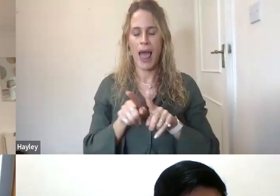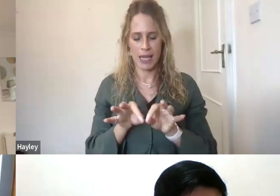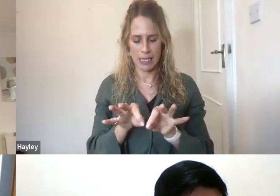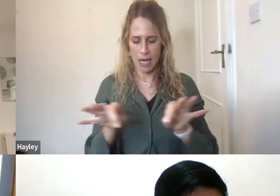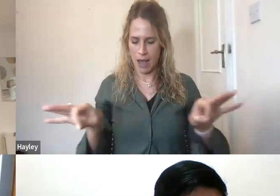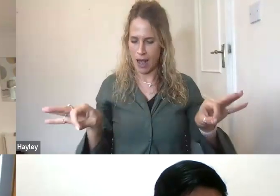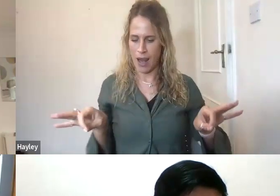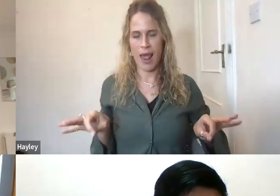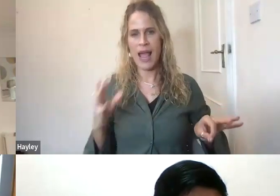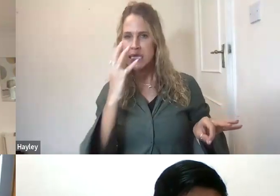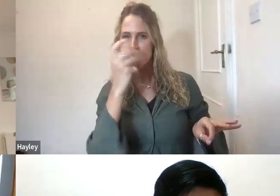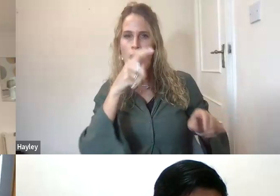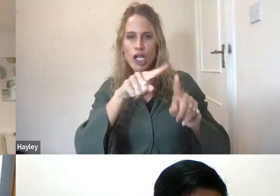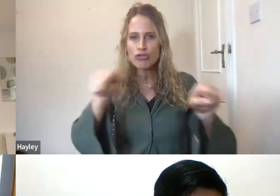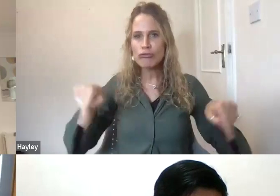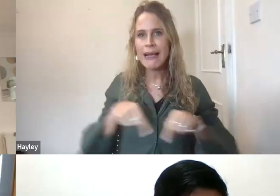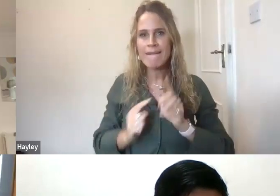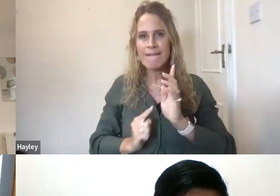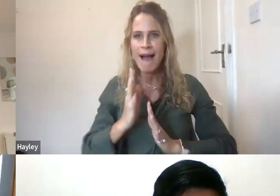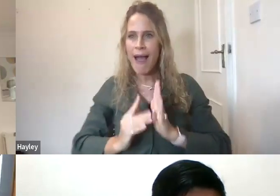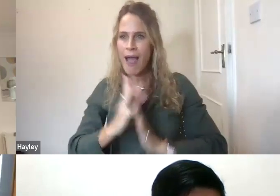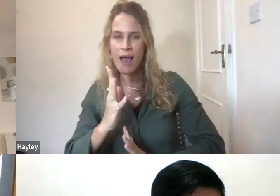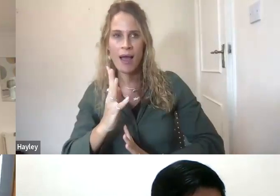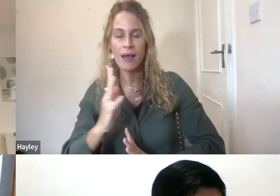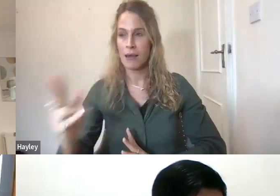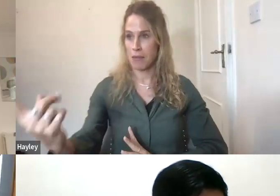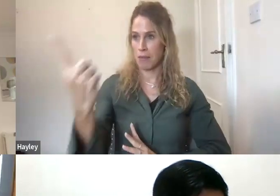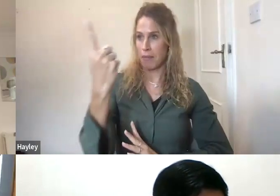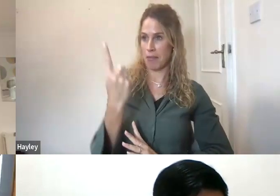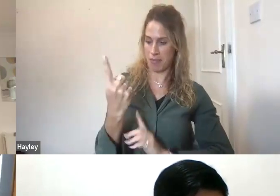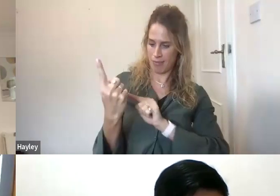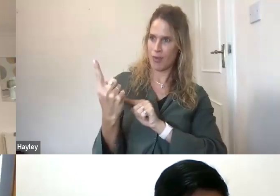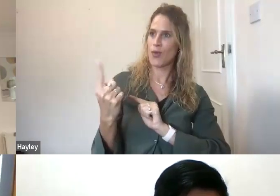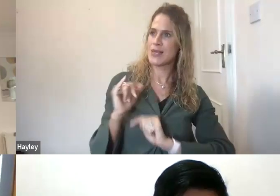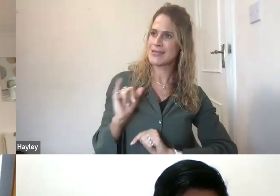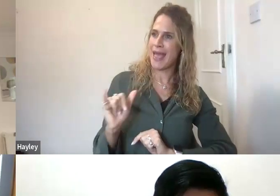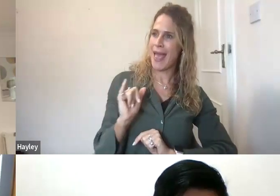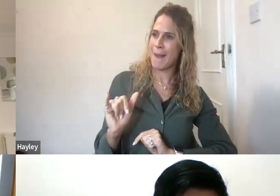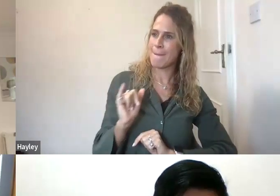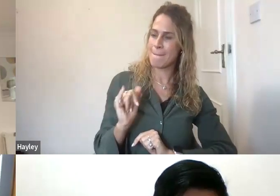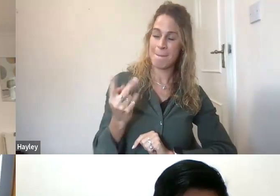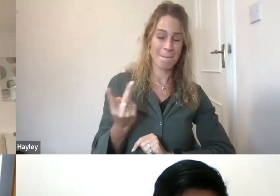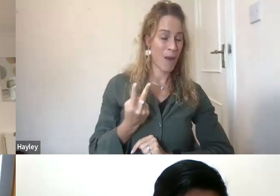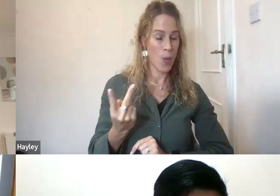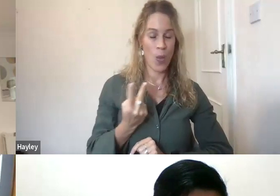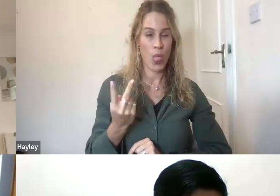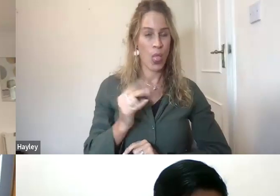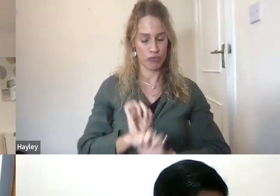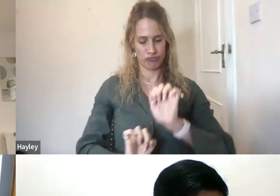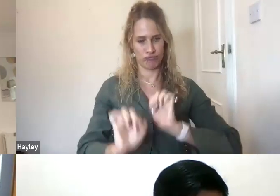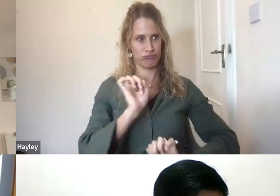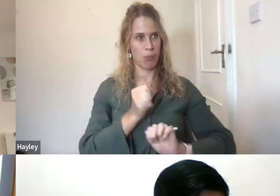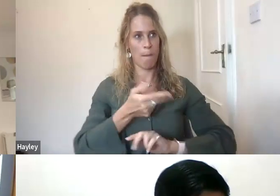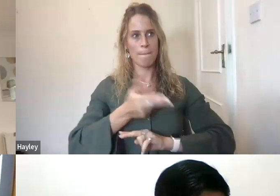ring of fire. You seem to appear the same as I do, and both of us are wearing bulletproof